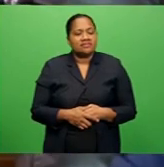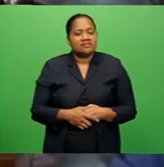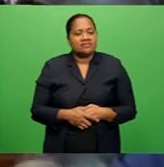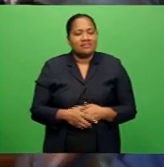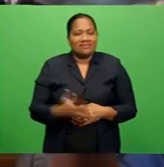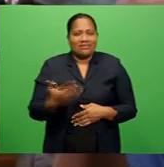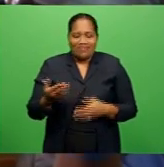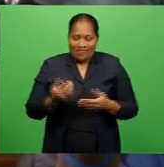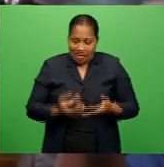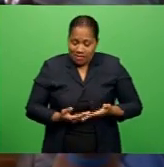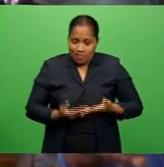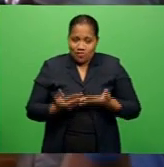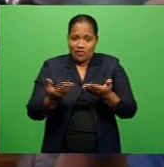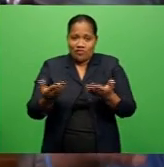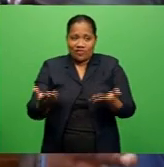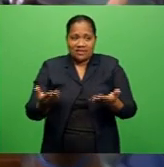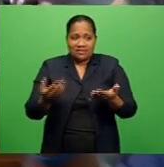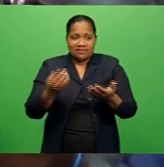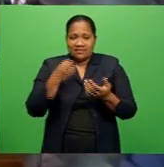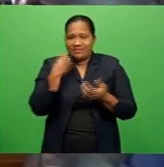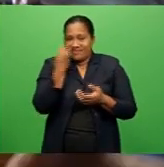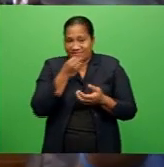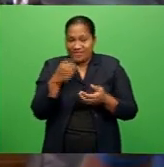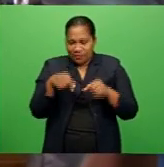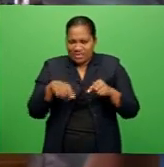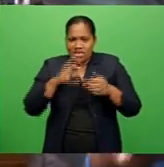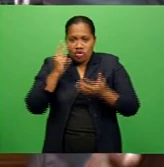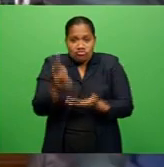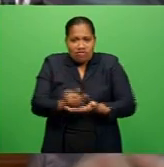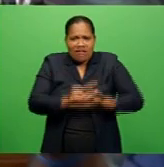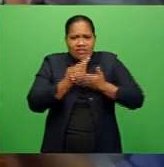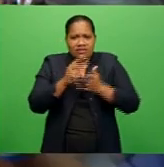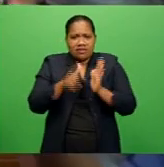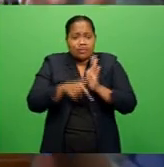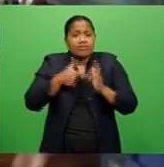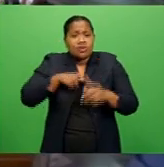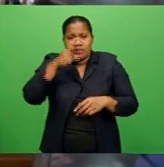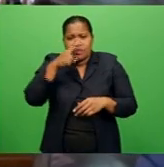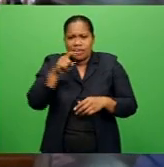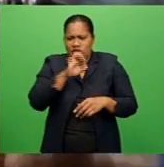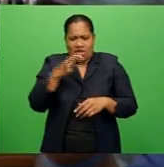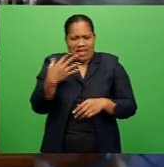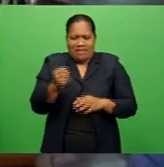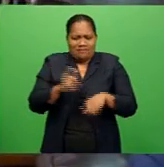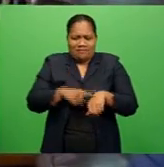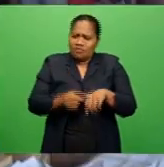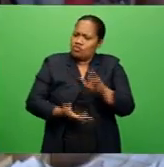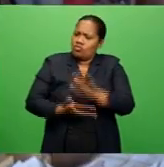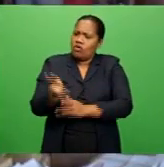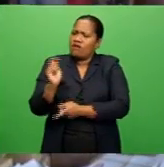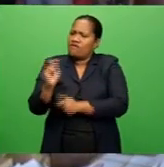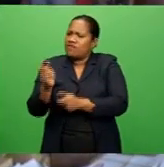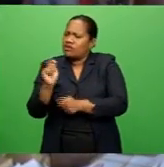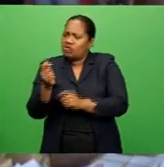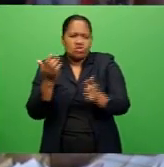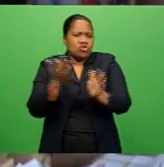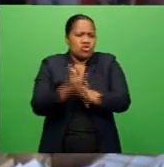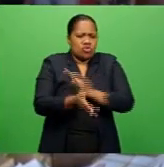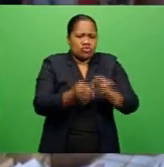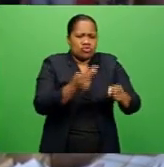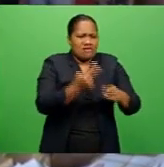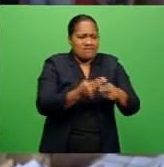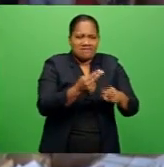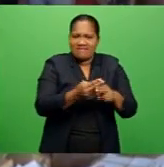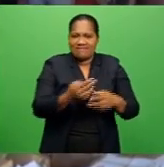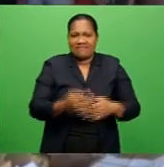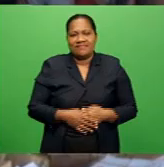providing rations during this recovery period, because people don't have time to go and fish, to go to the garden. Ratu also